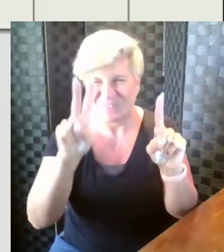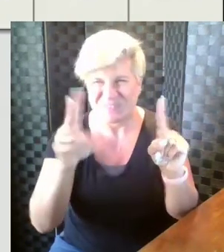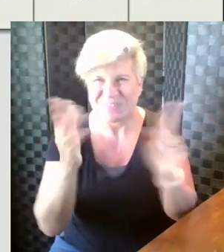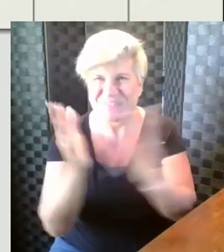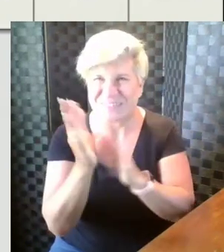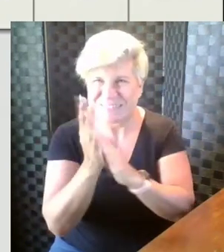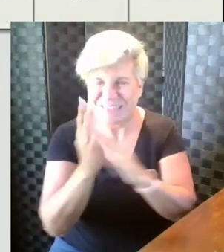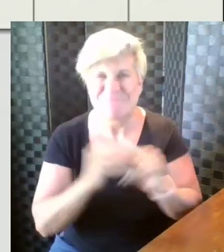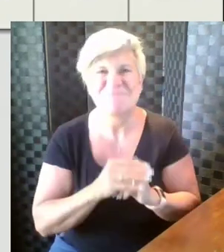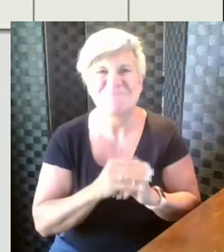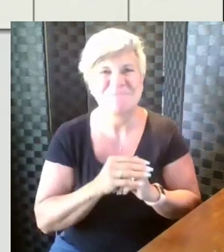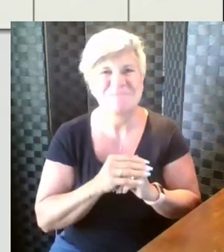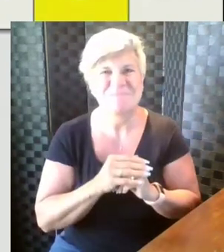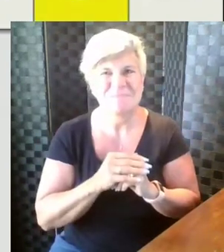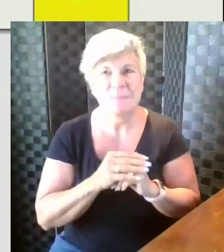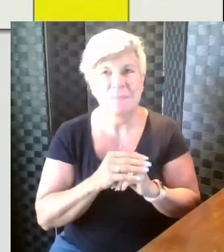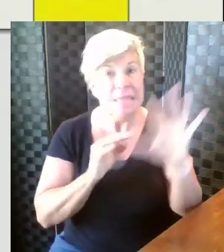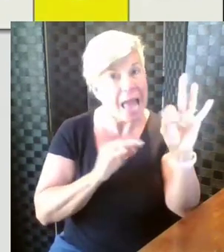2,